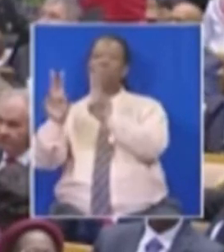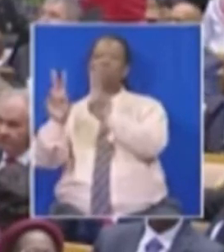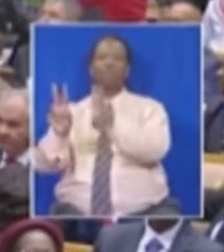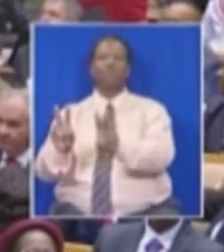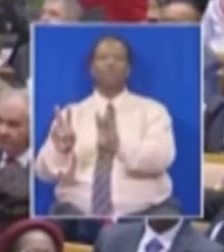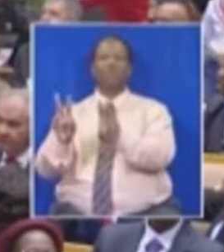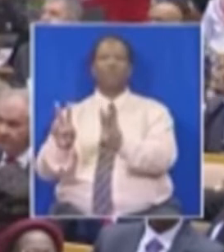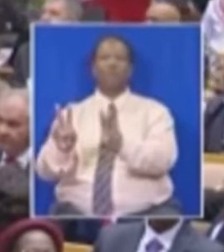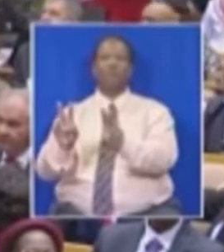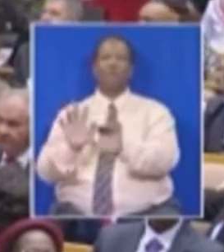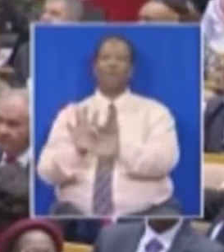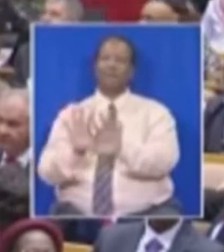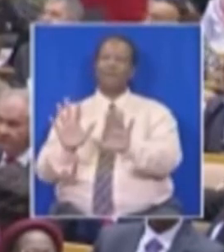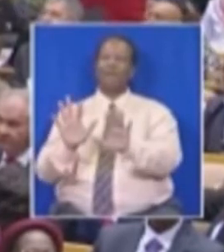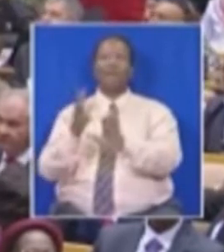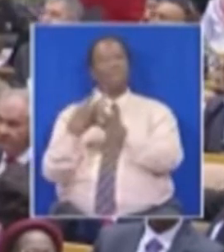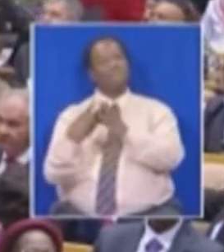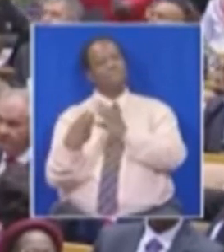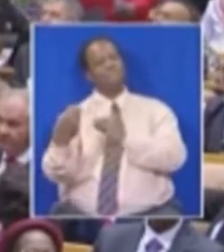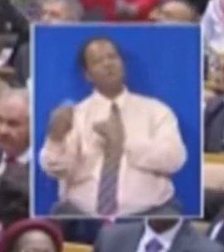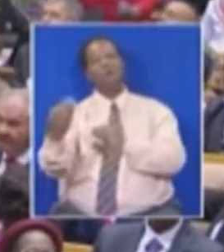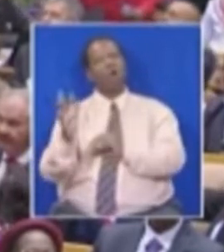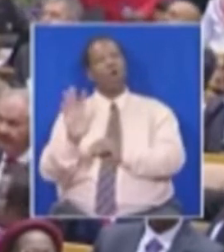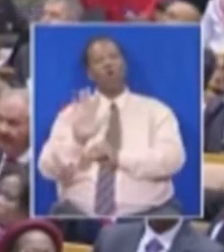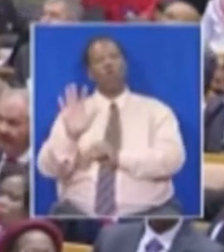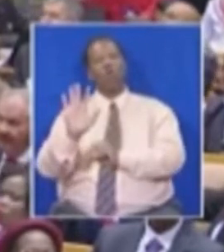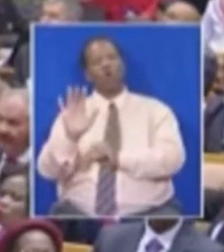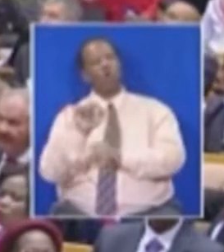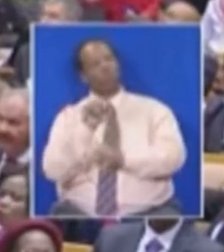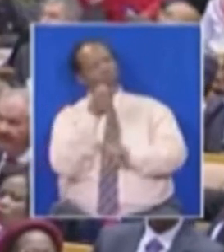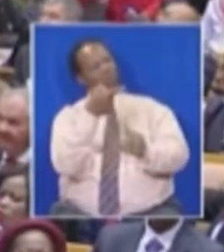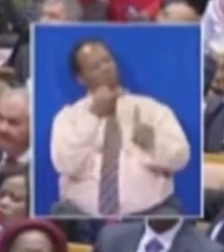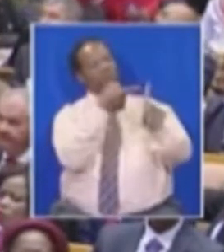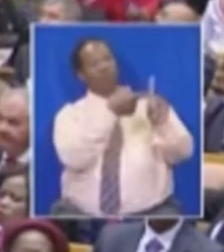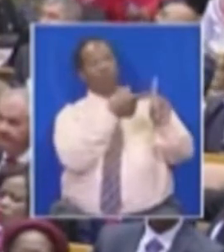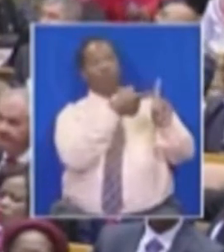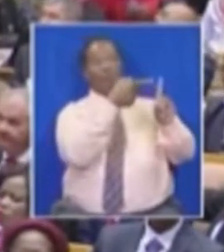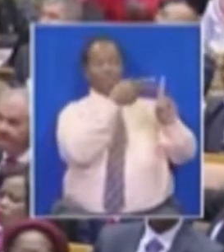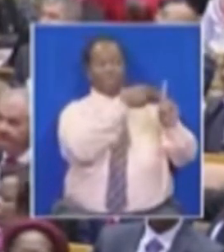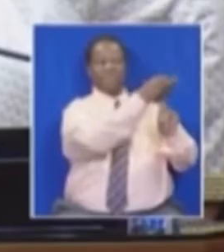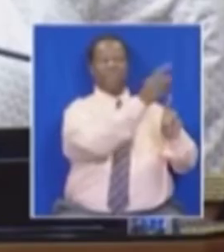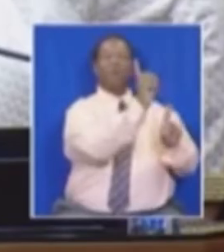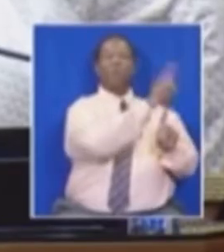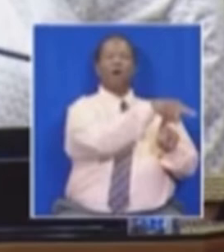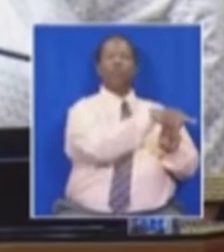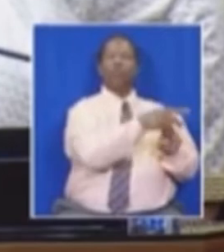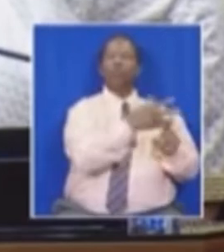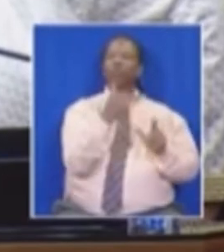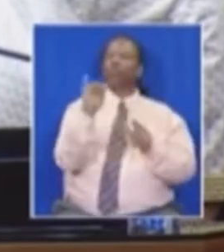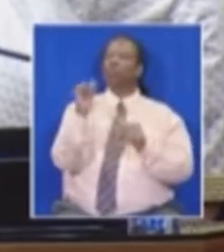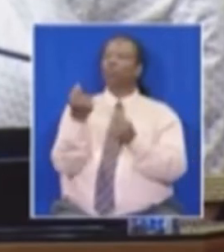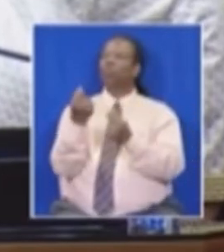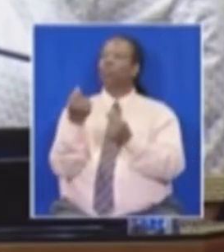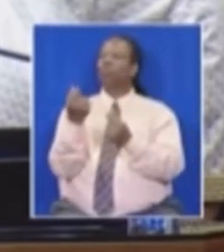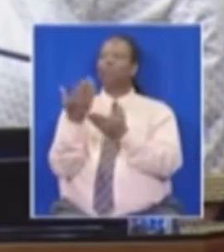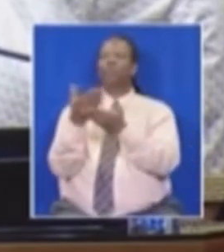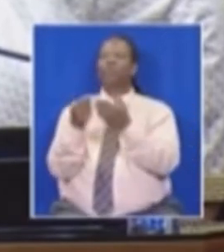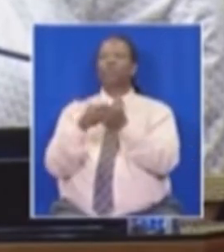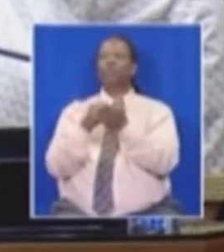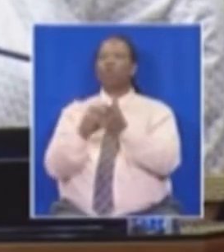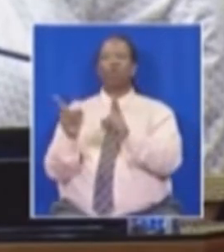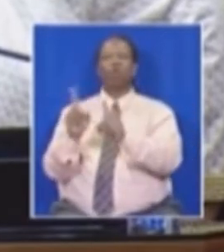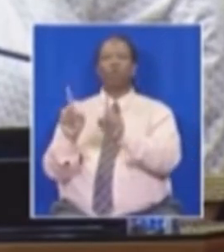President Zuma is the one that must leave. But we are not going to allow to have honorable